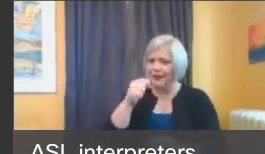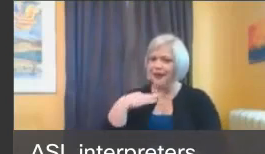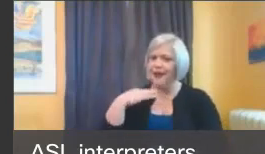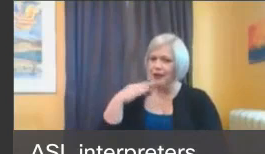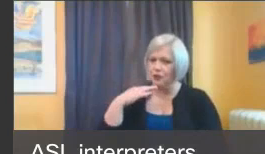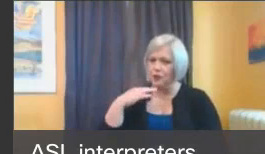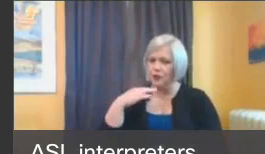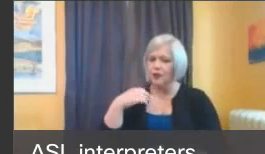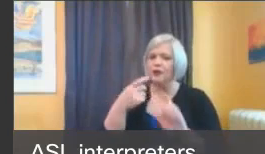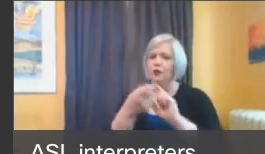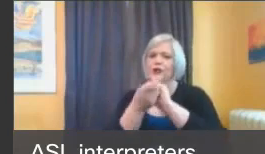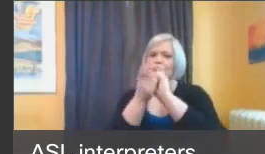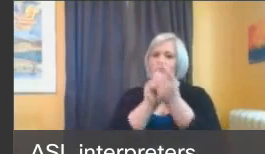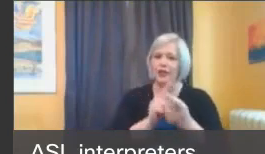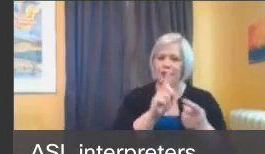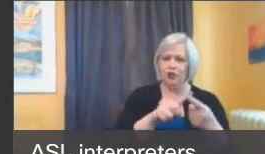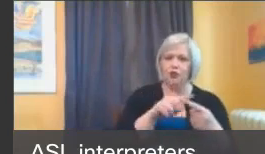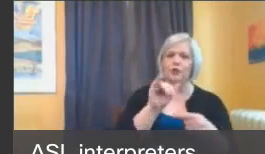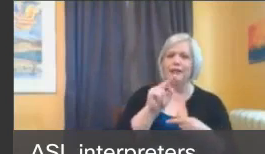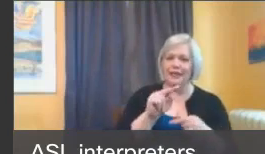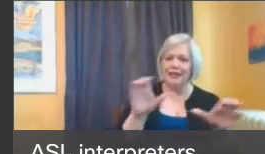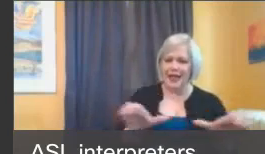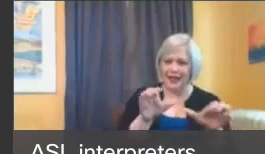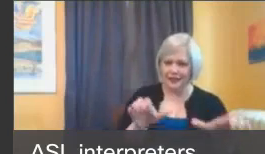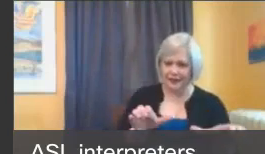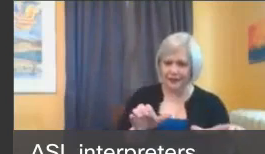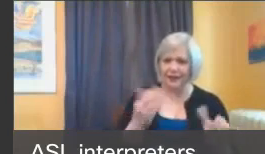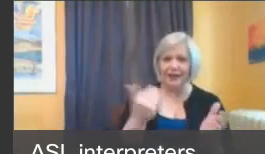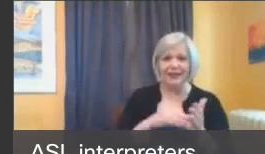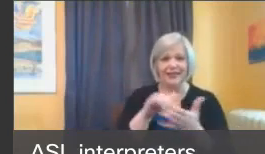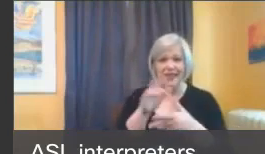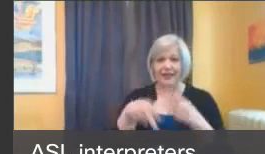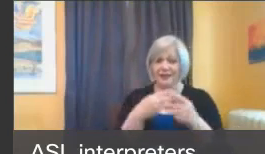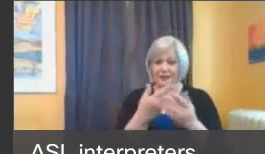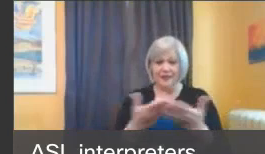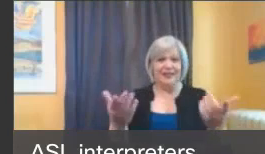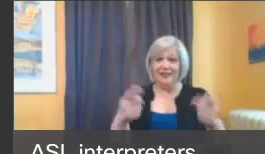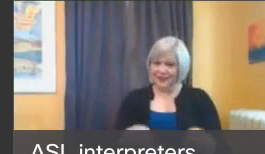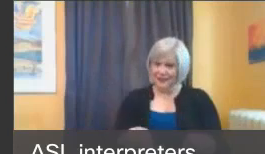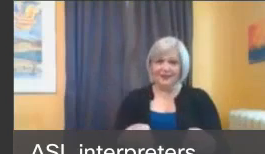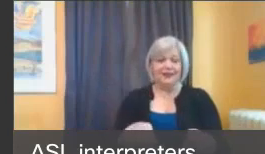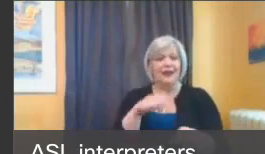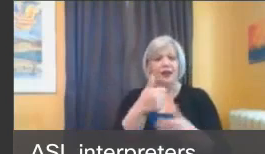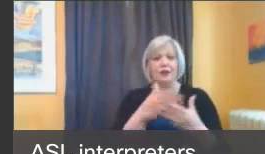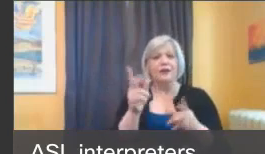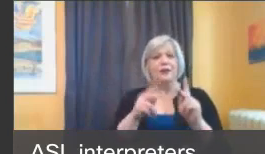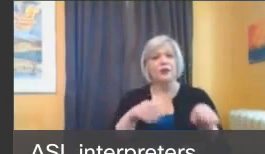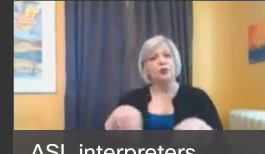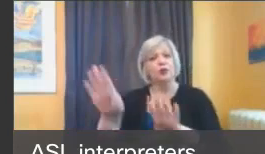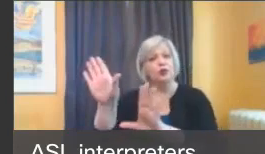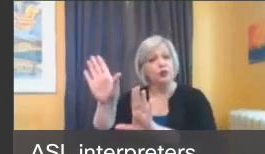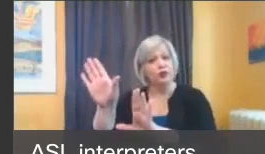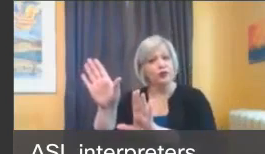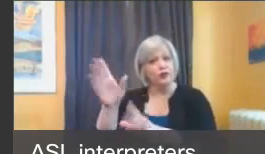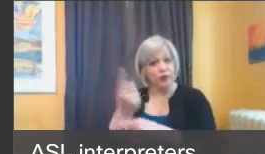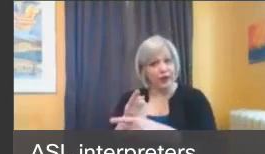their status would be changed to inactive. And by the way, these types of things, so the other one is people who moved away.